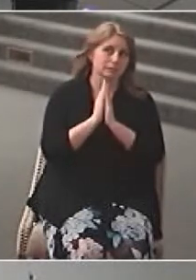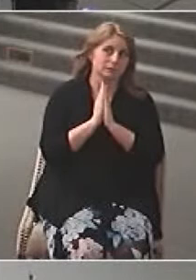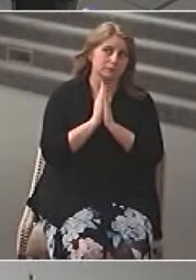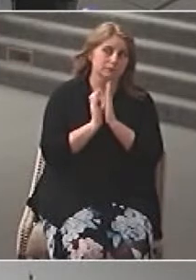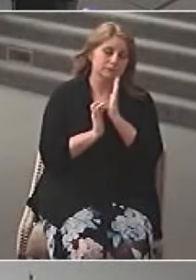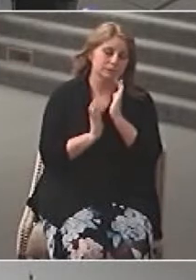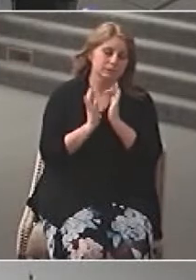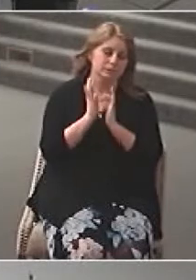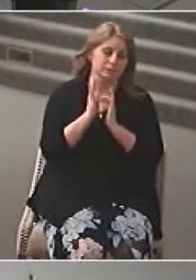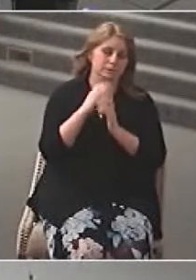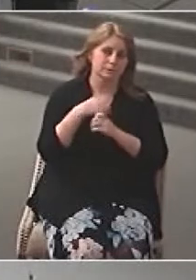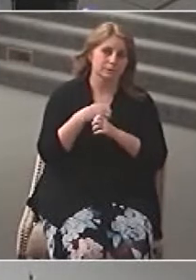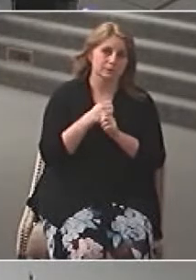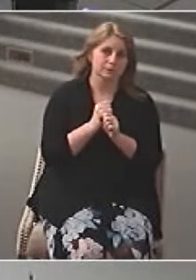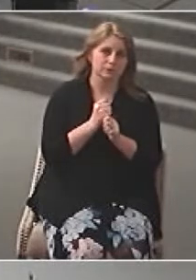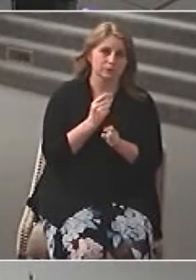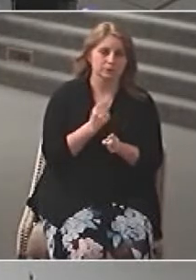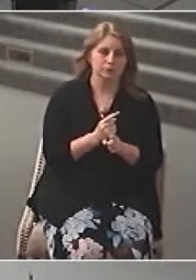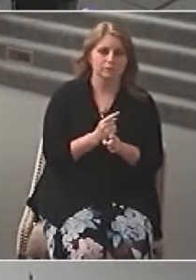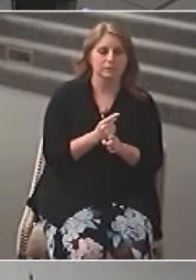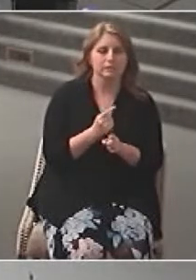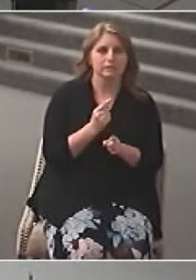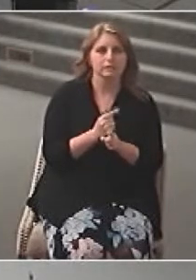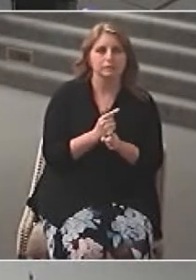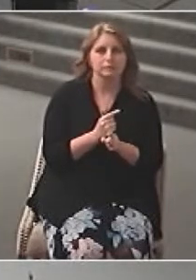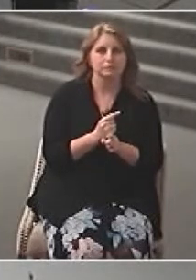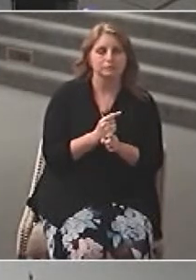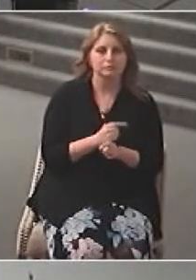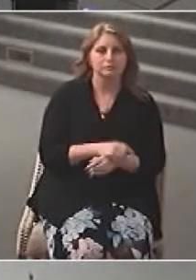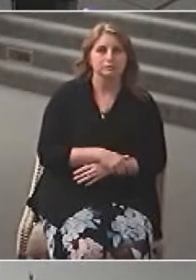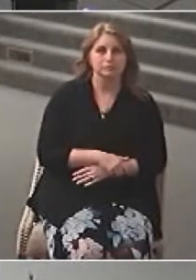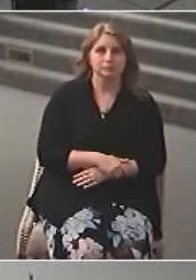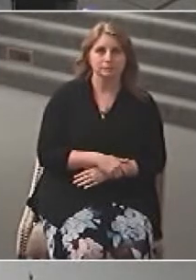little talk with Jesus makes me